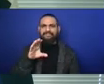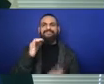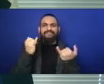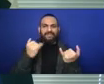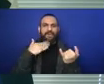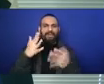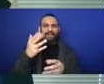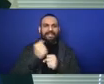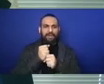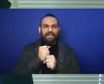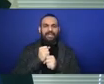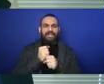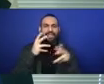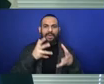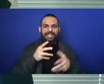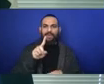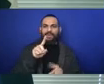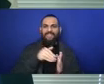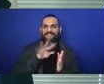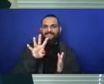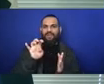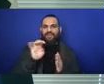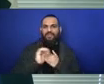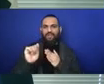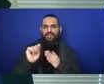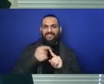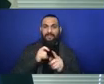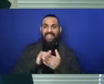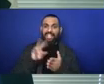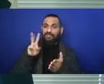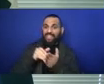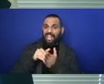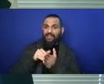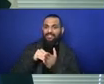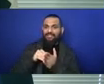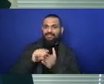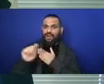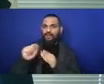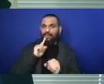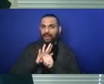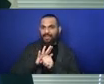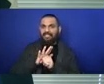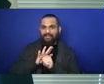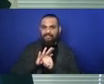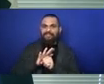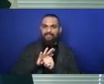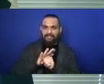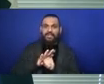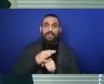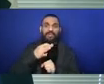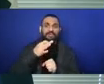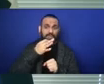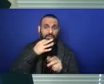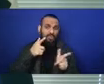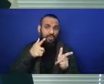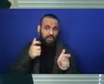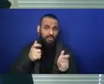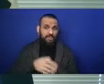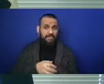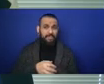remaining $1,400 of that $2,000 promise pretty quickly. In fact, we've